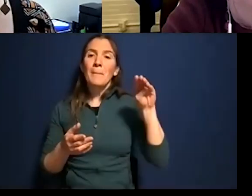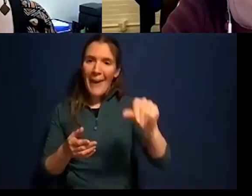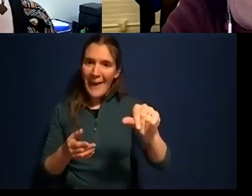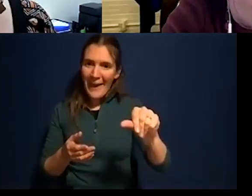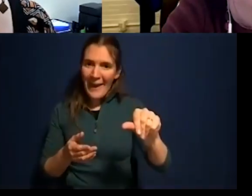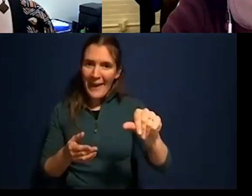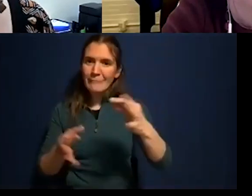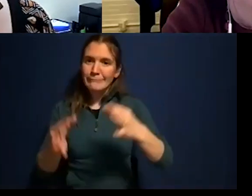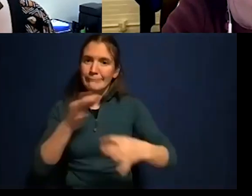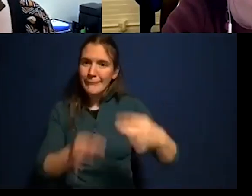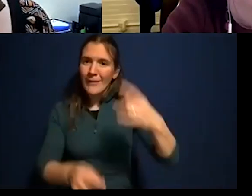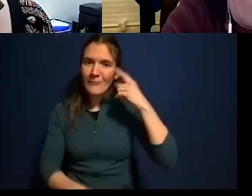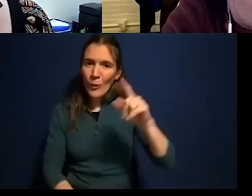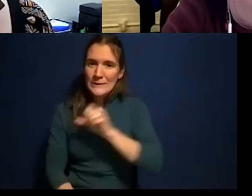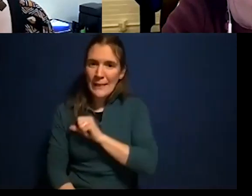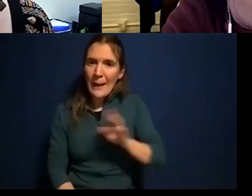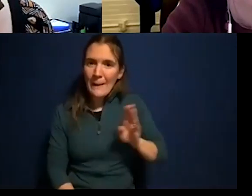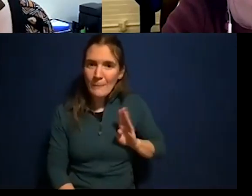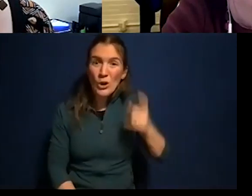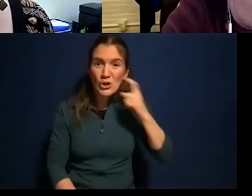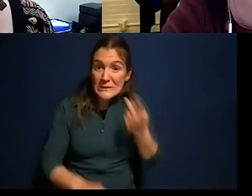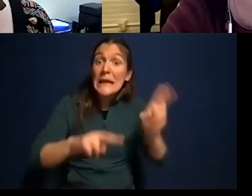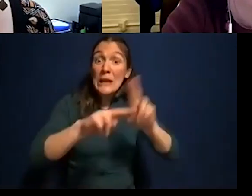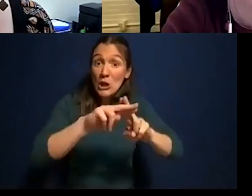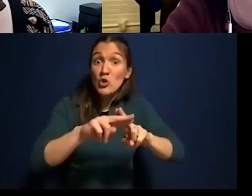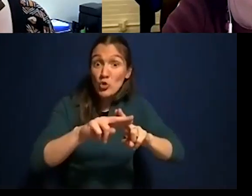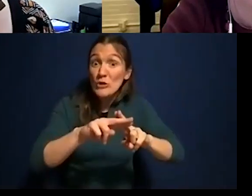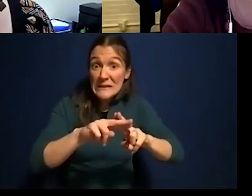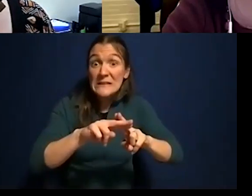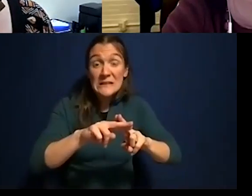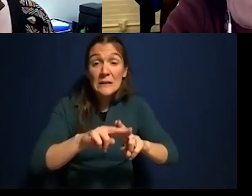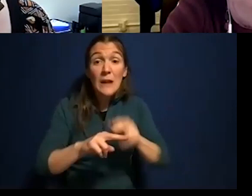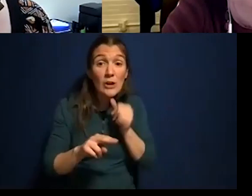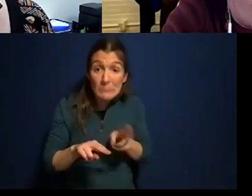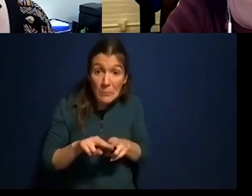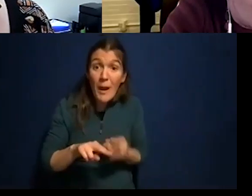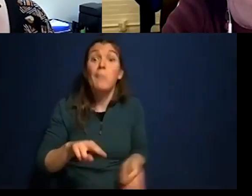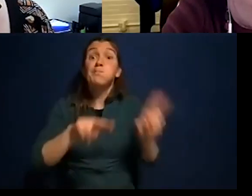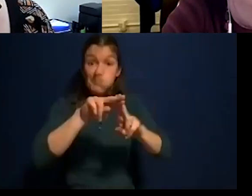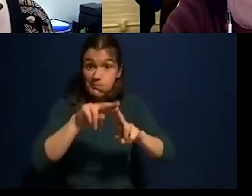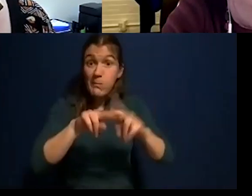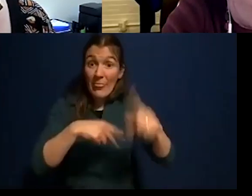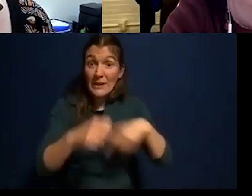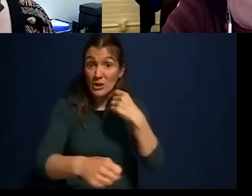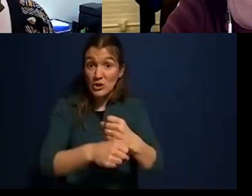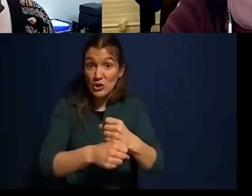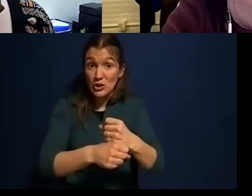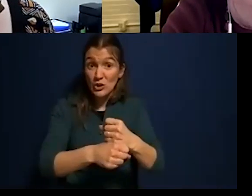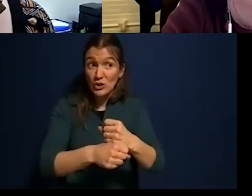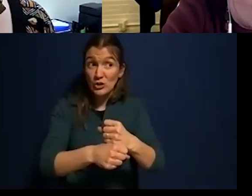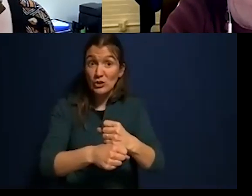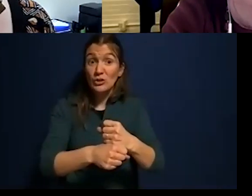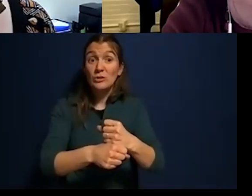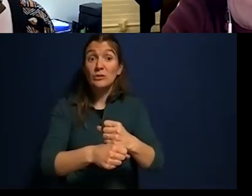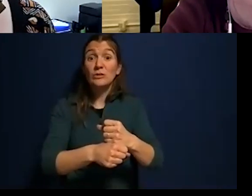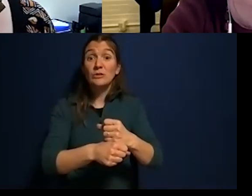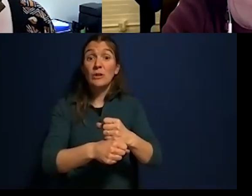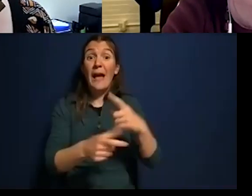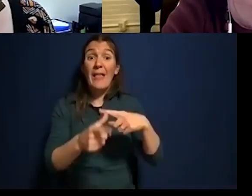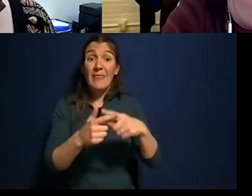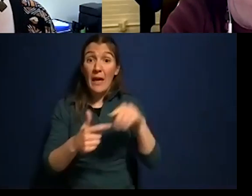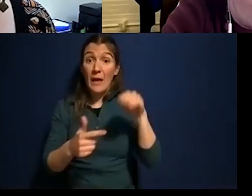select board members was increased a lot. And so I think, you know, getting reimbursed for